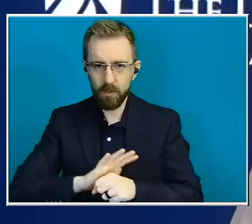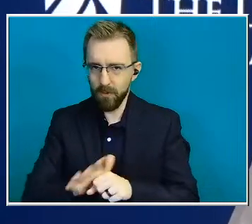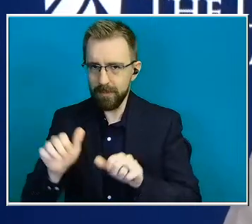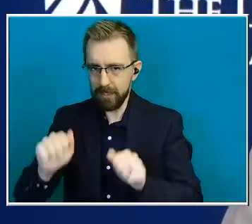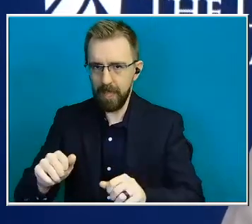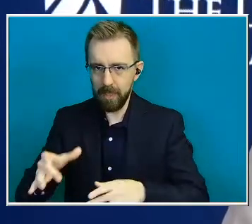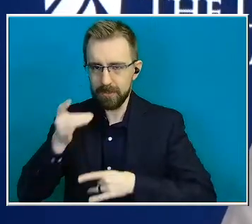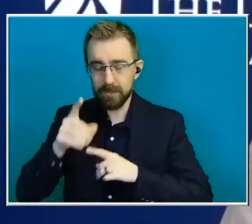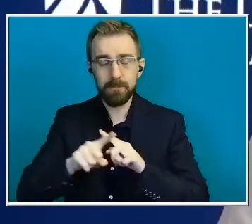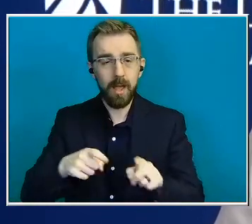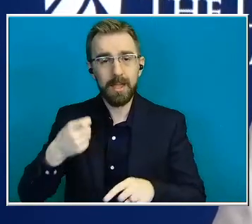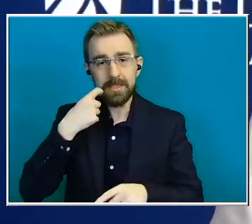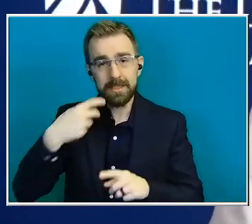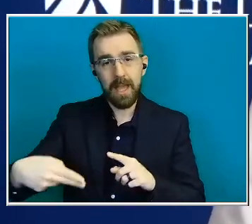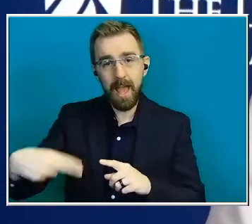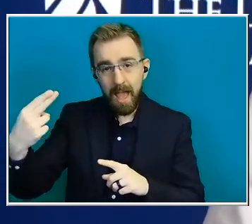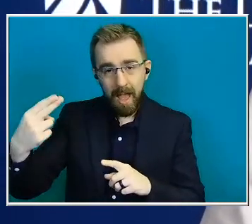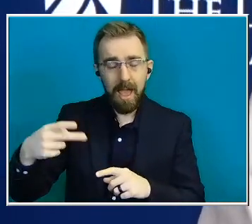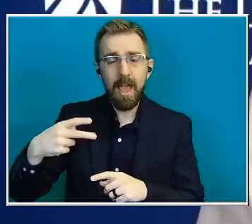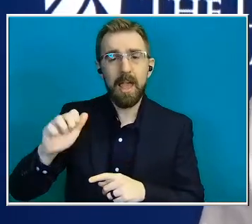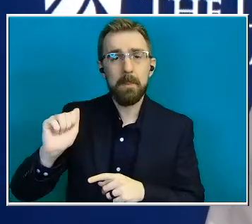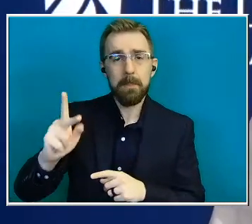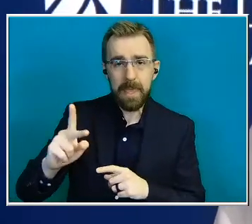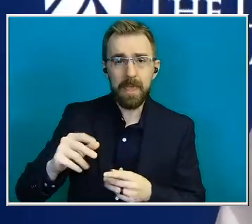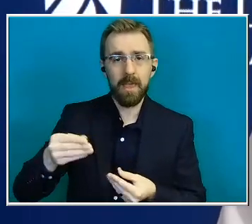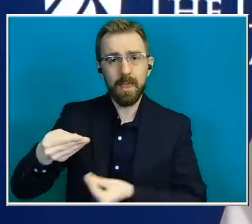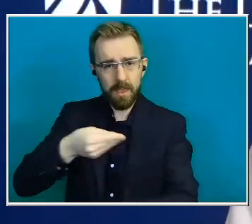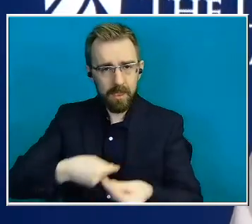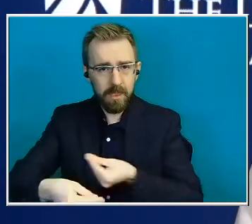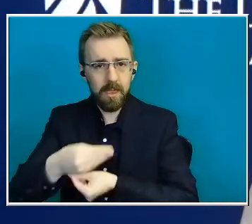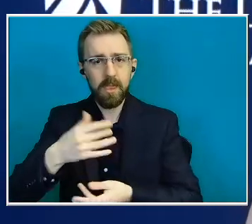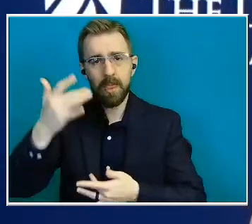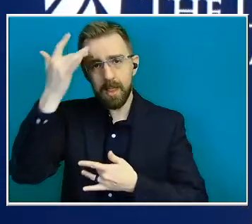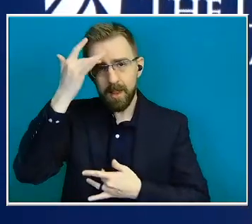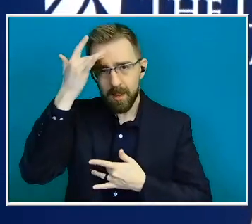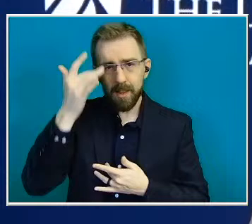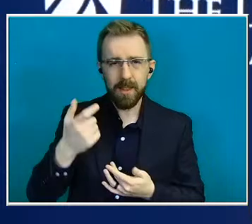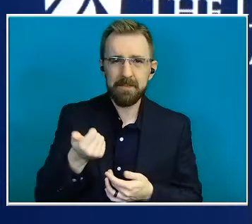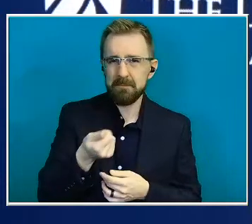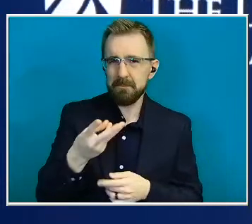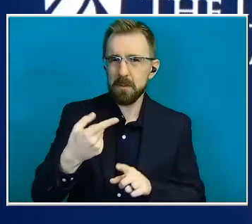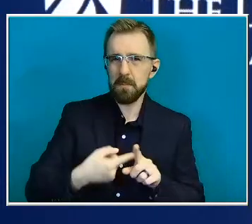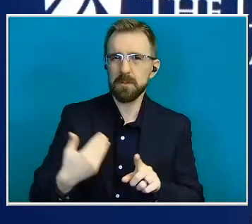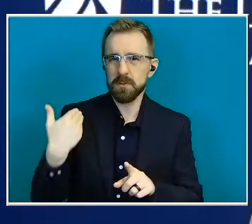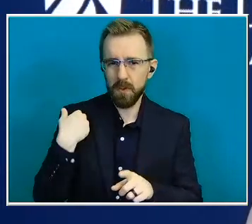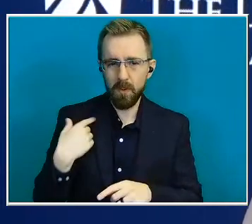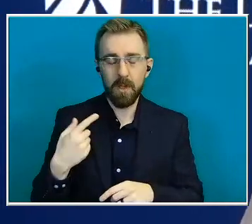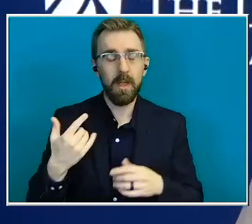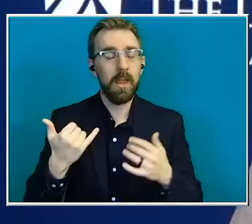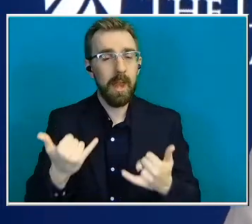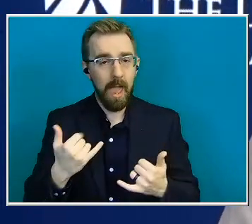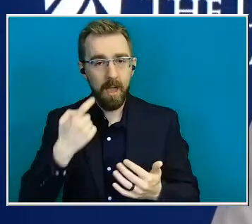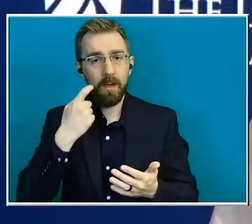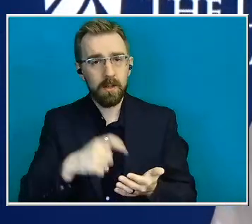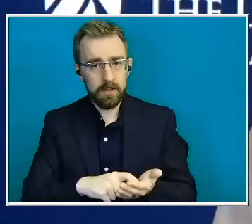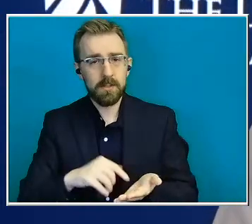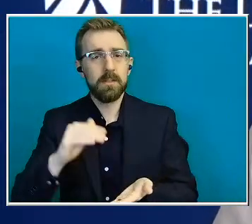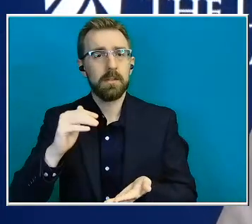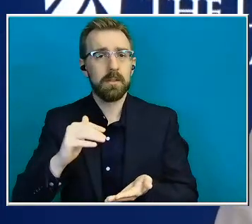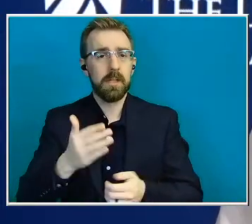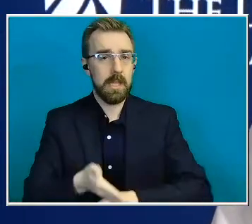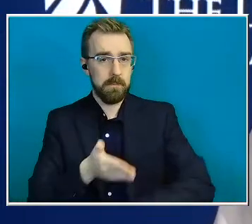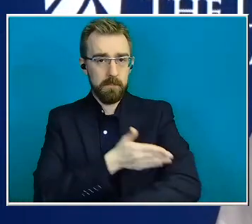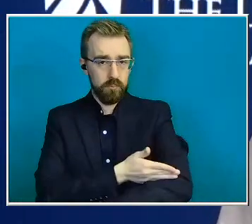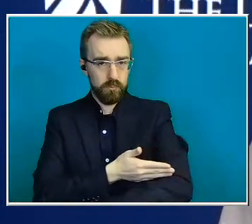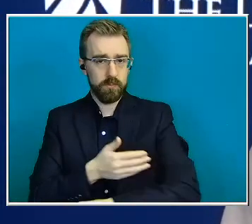or peak of viral circulation and illness a couple months ago. It has significantly improved, but it is